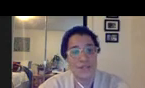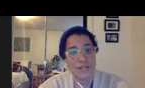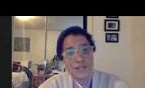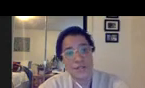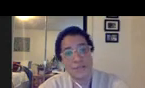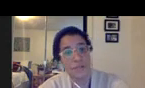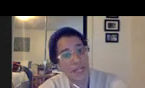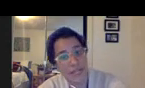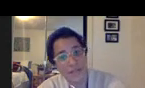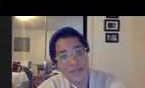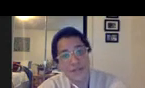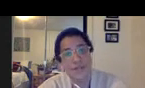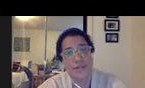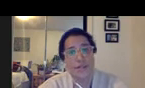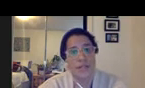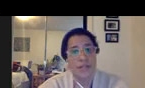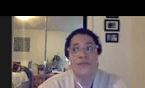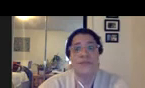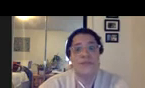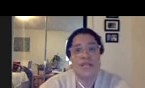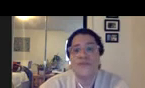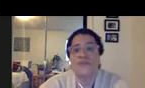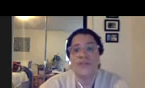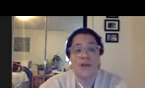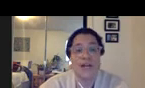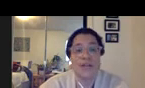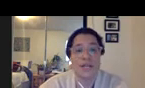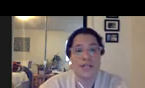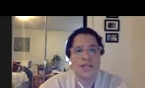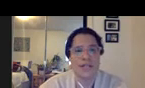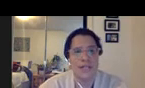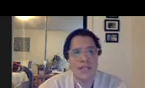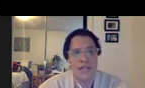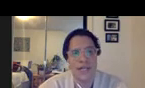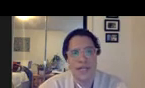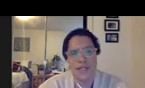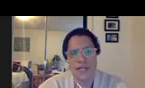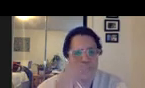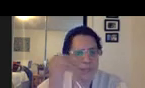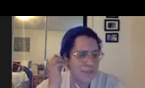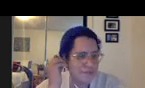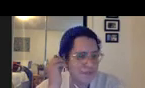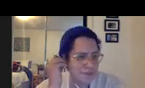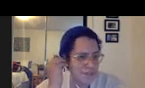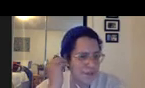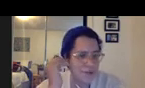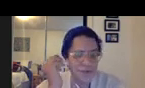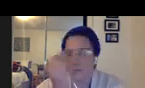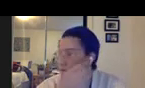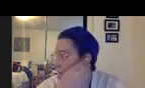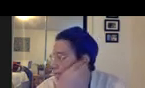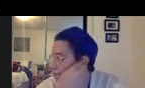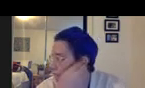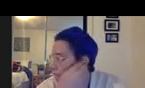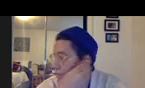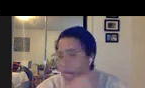safe streets plans, and then safe streets projects. And I believe there were some